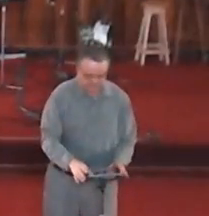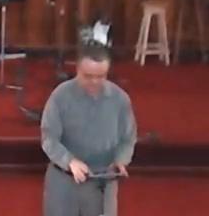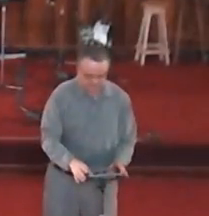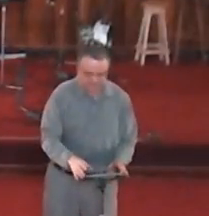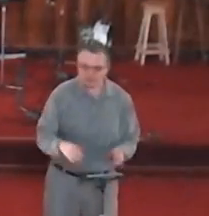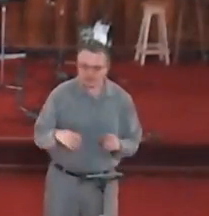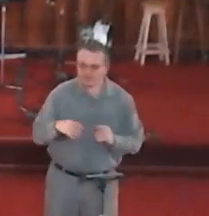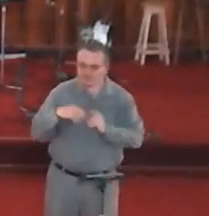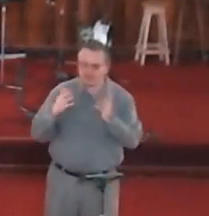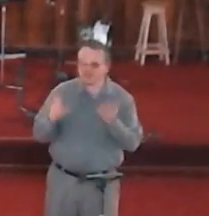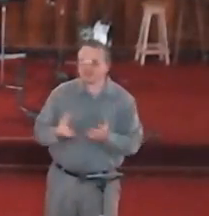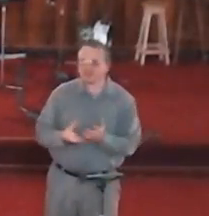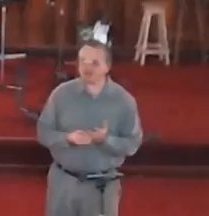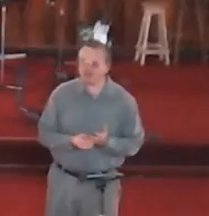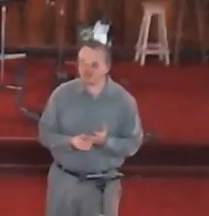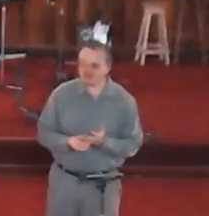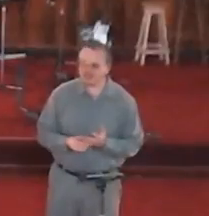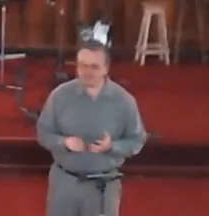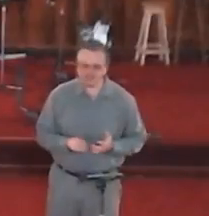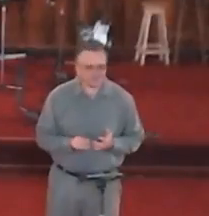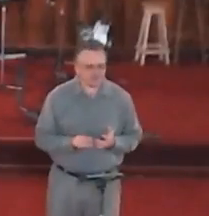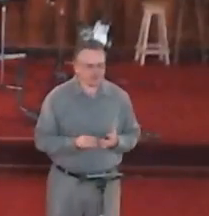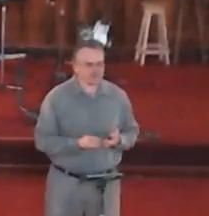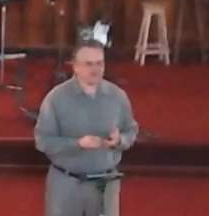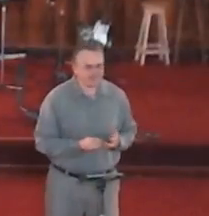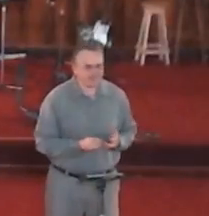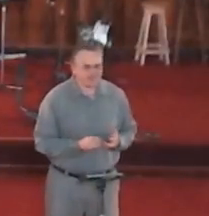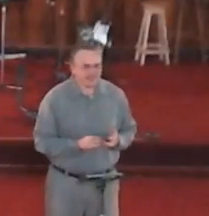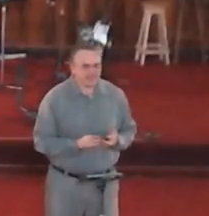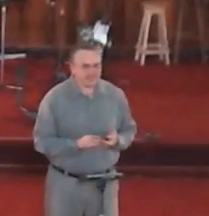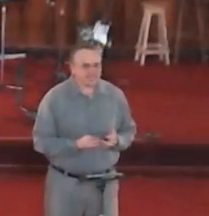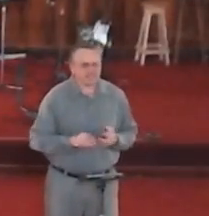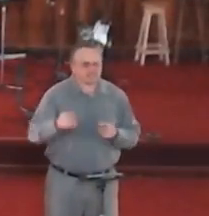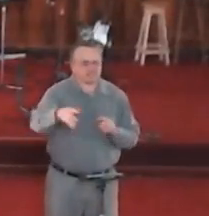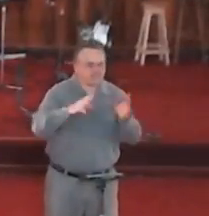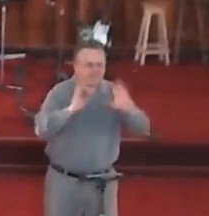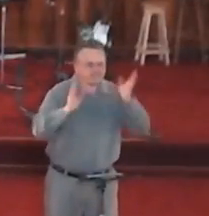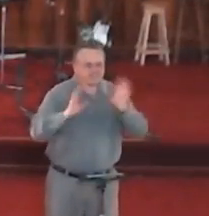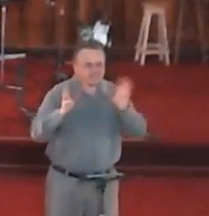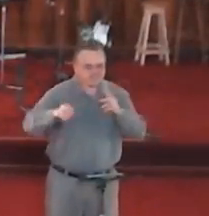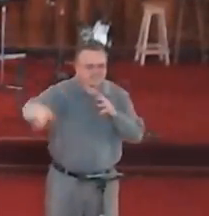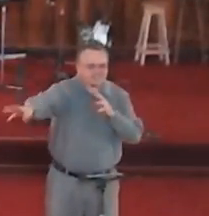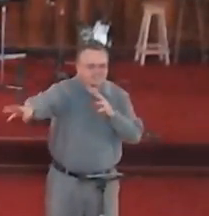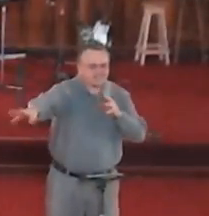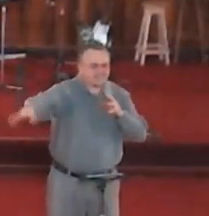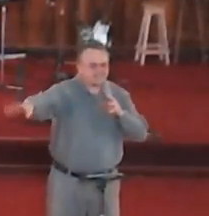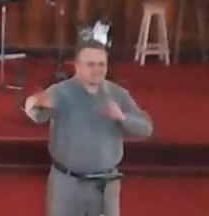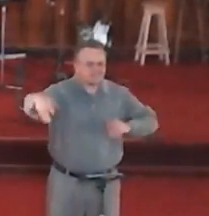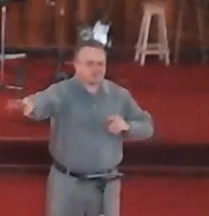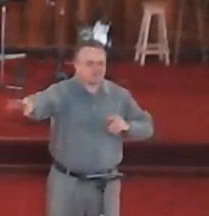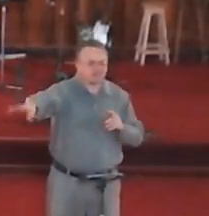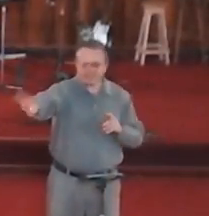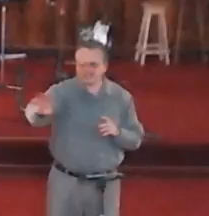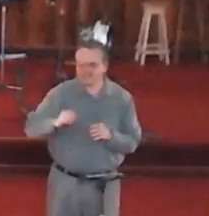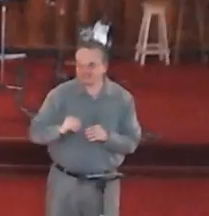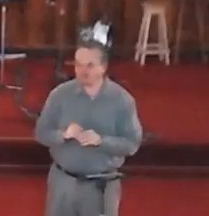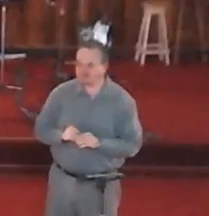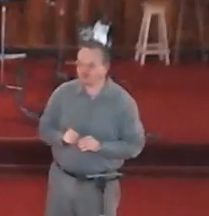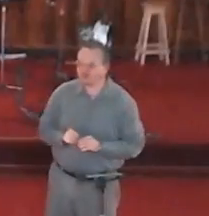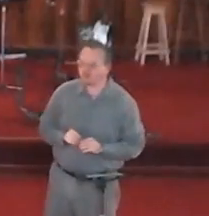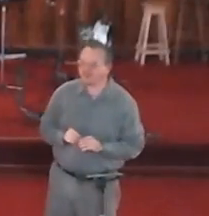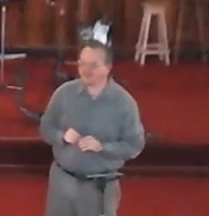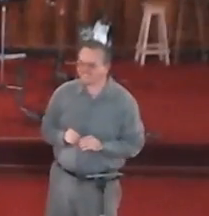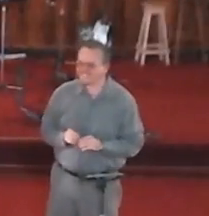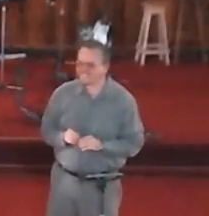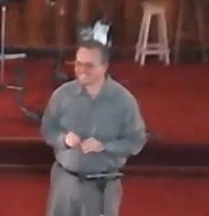mission. Eso nos habla de misiones, de que no tenemos que mandar ahí a los que, ay, no tienen nada que hacer, a ver si en misiones ahí los vamos